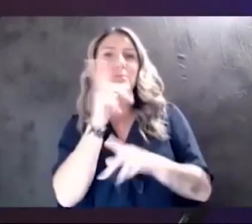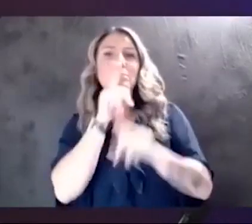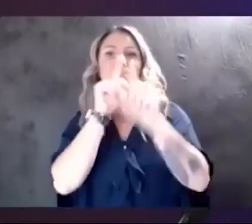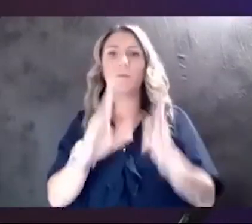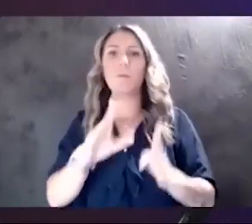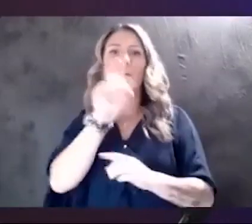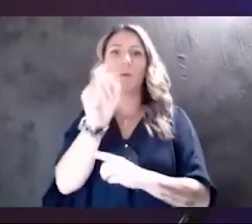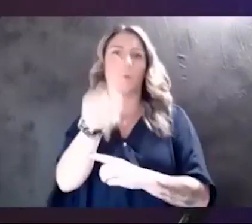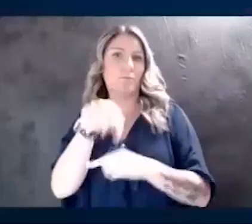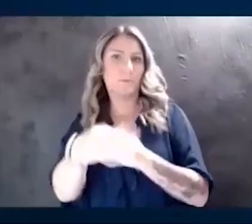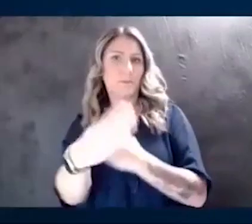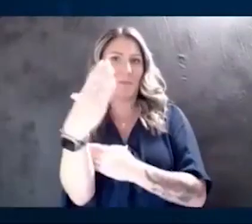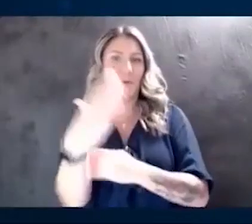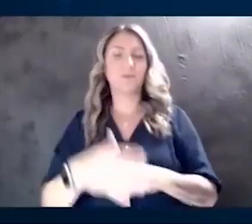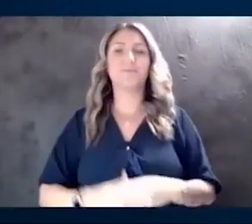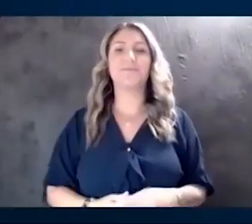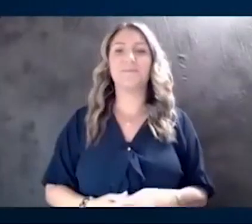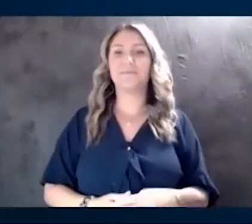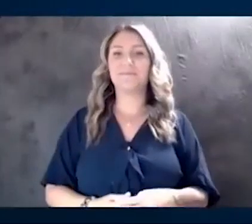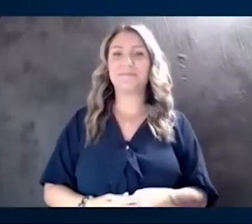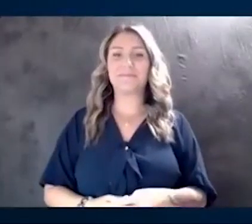line.